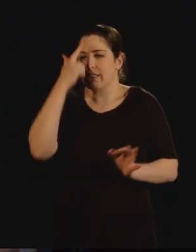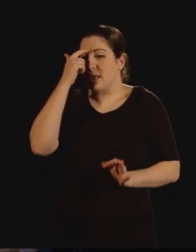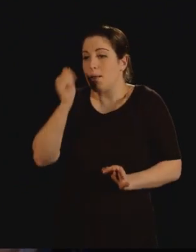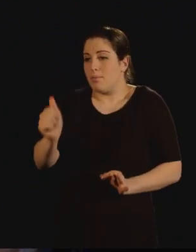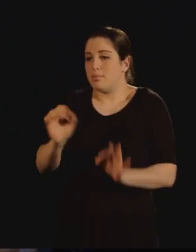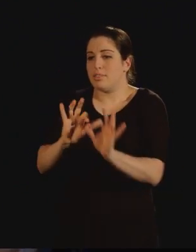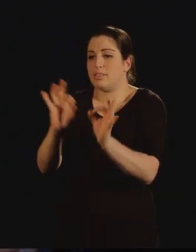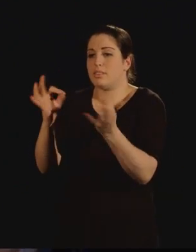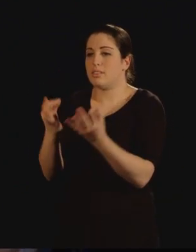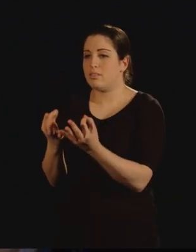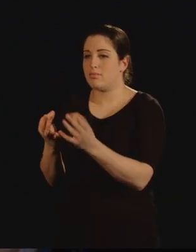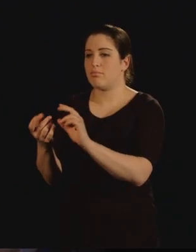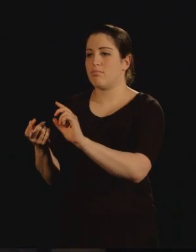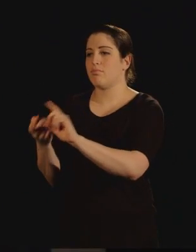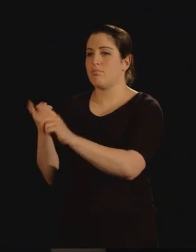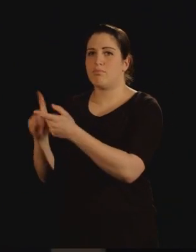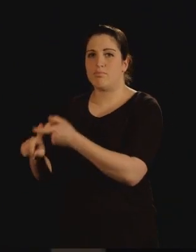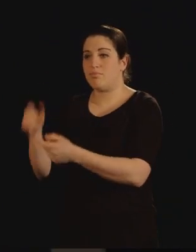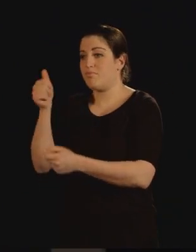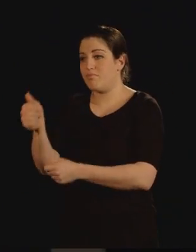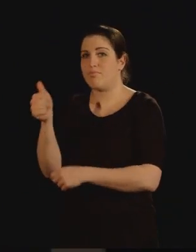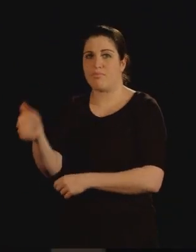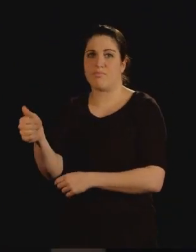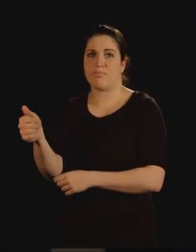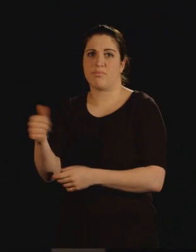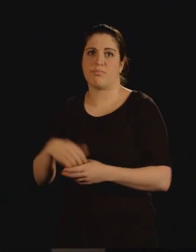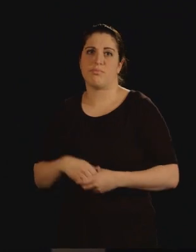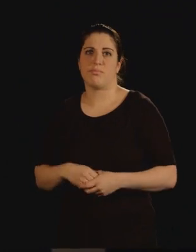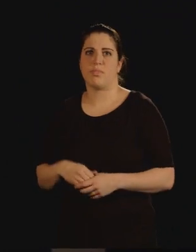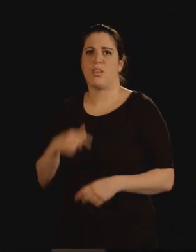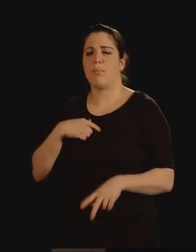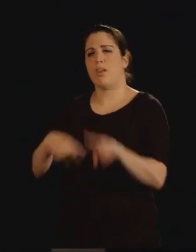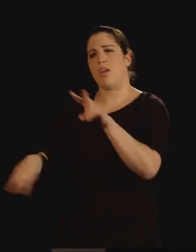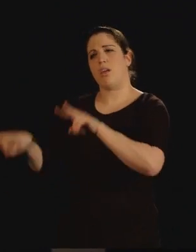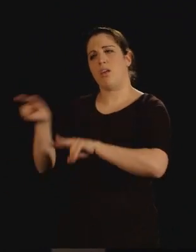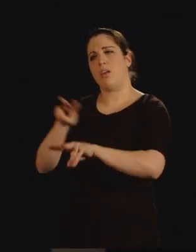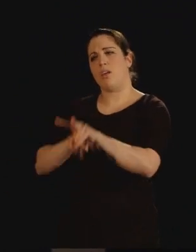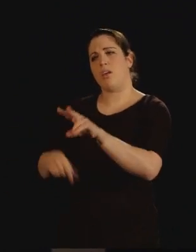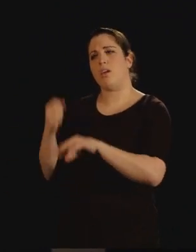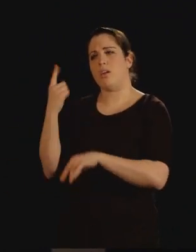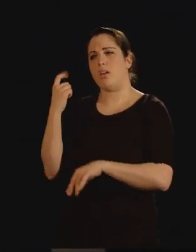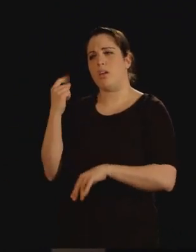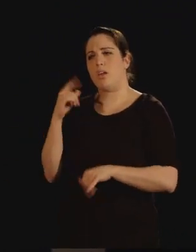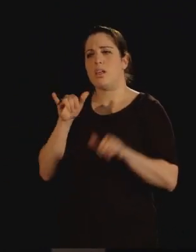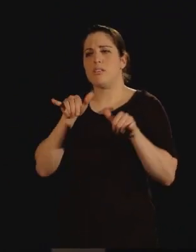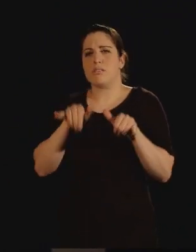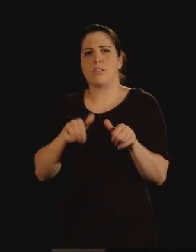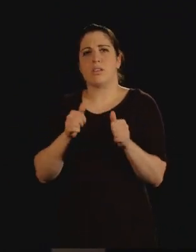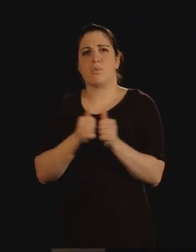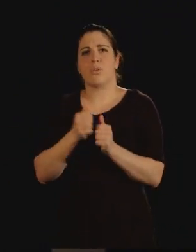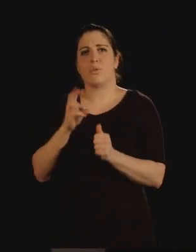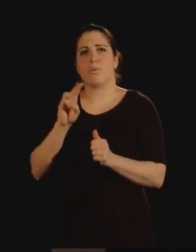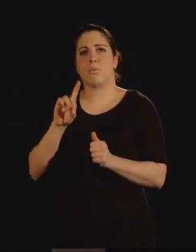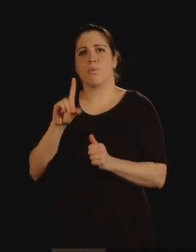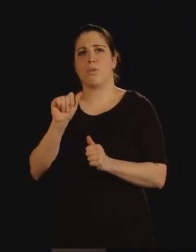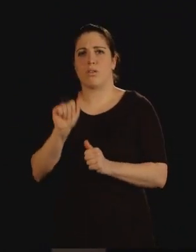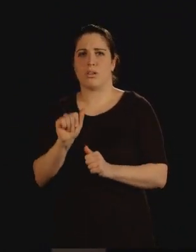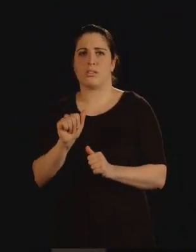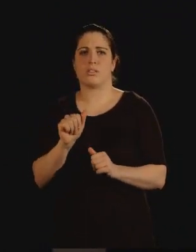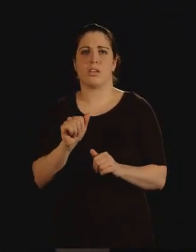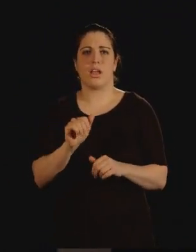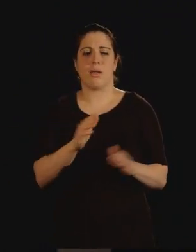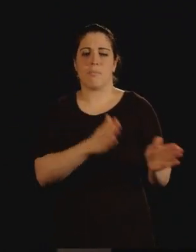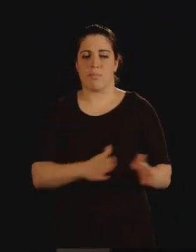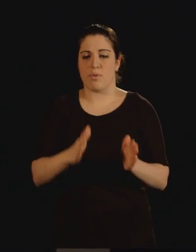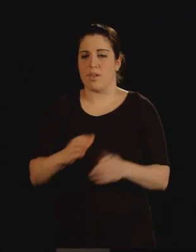funeral their way. You know, I could see and feel how much comfort and closure staying with Wanda from